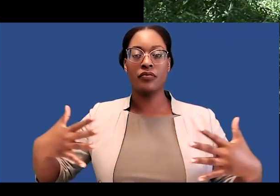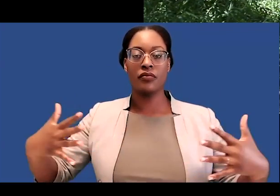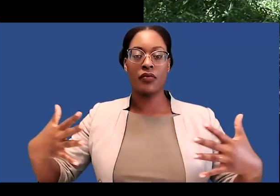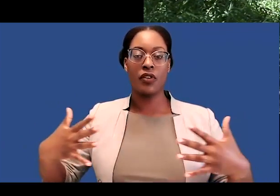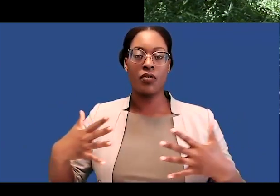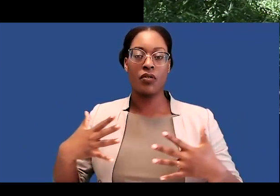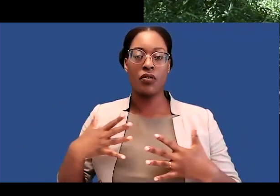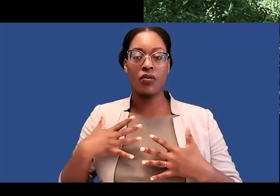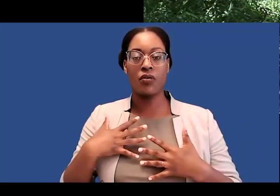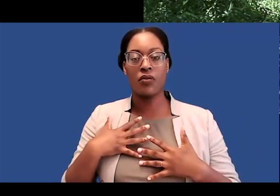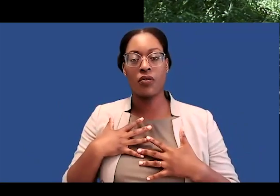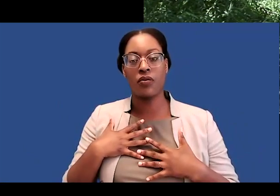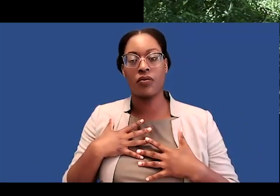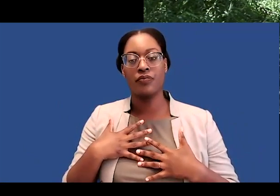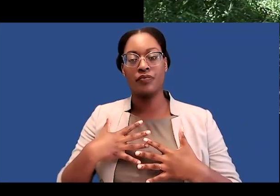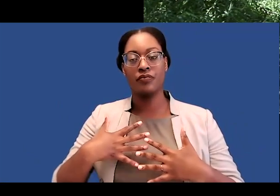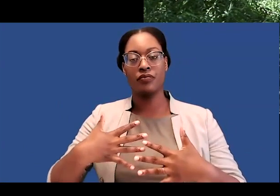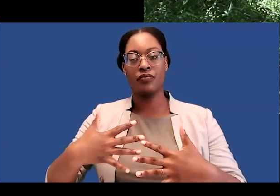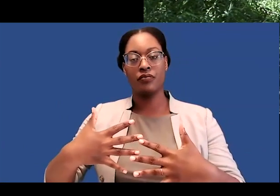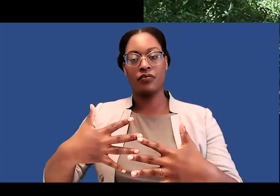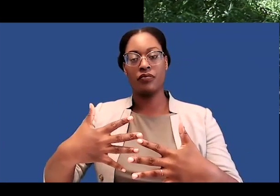Exhale, pull it in.